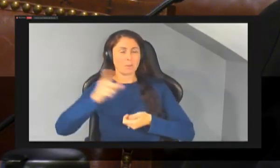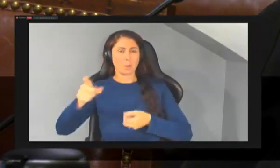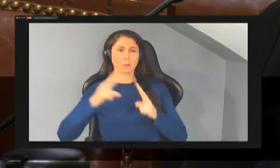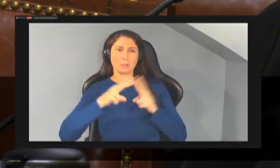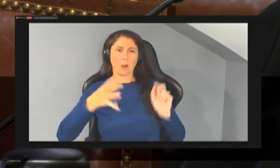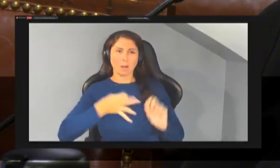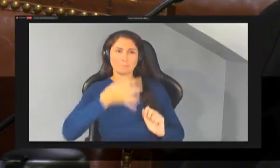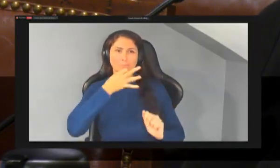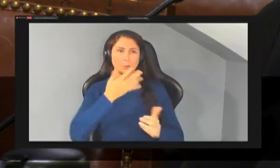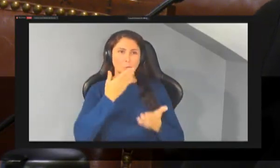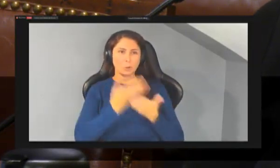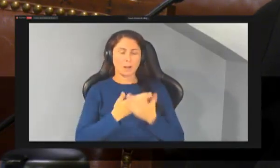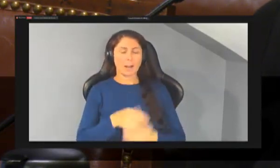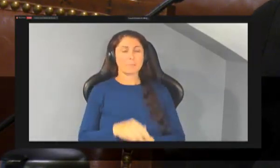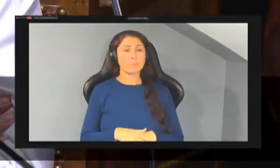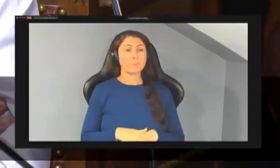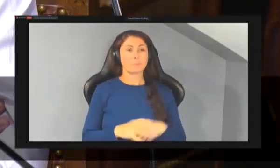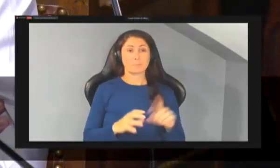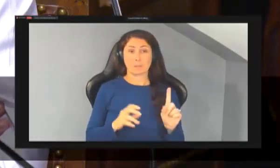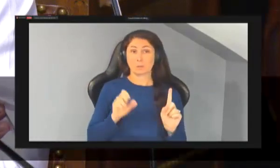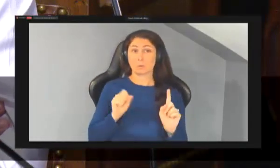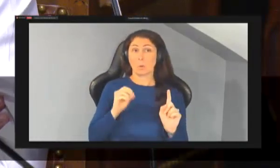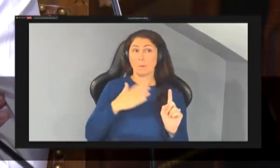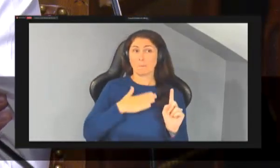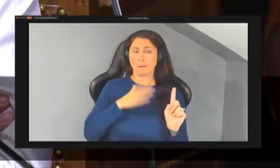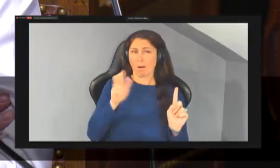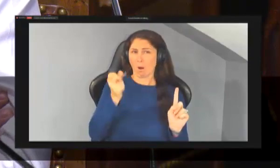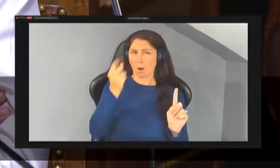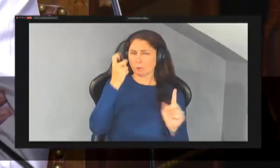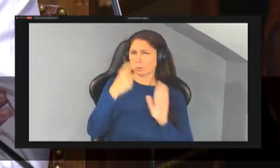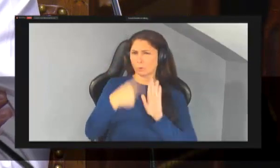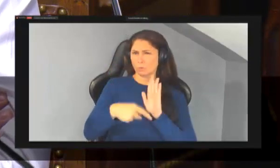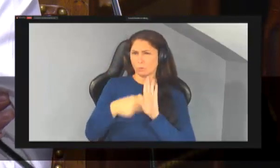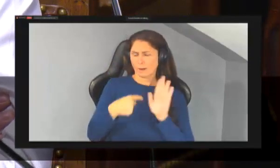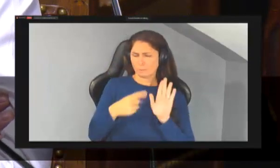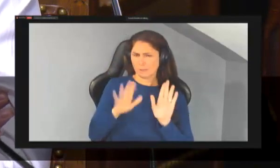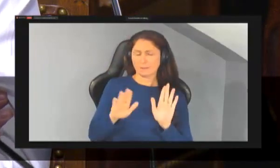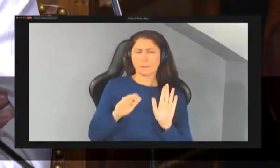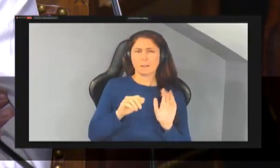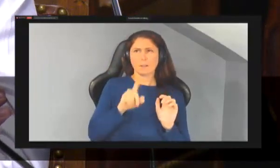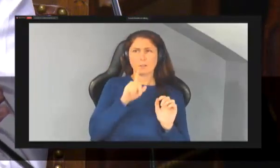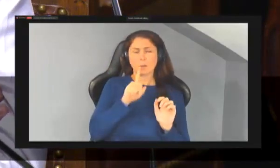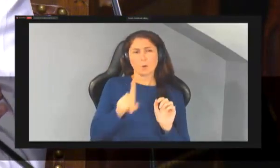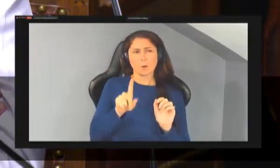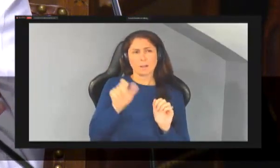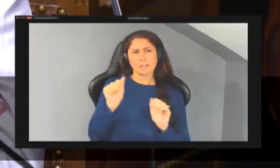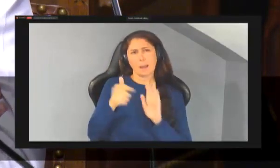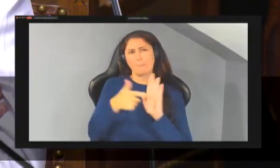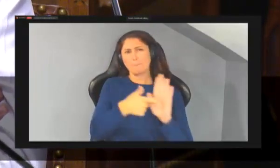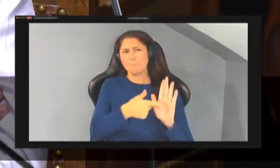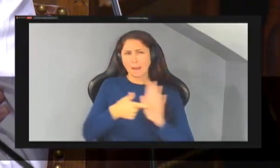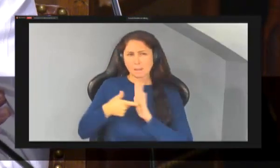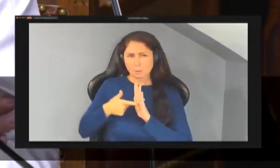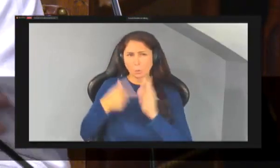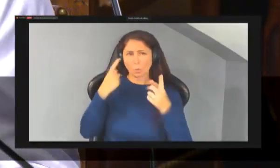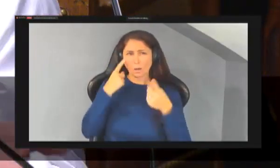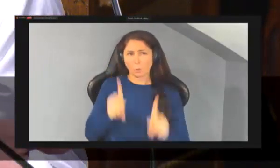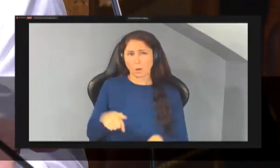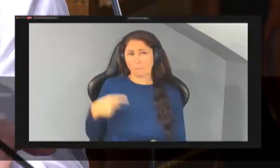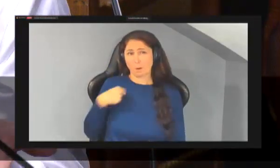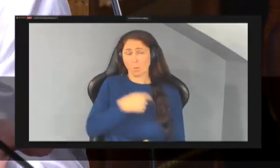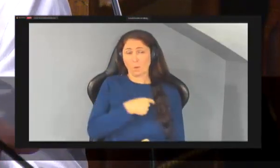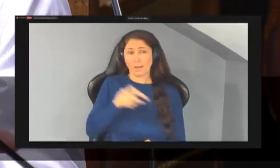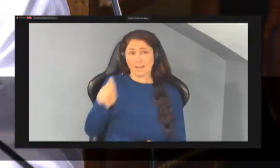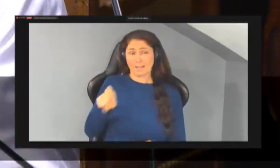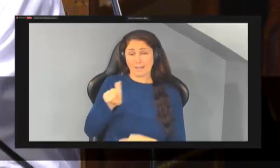Yeah. So my understanding, please correct me if I'm wrong, is there is a mandatory agreement that we need to